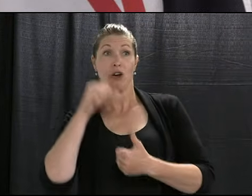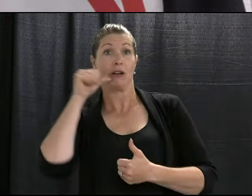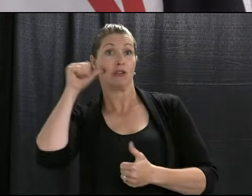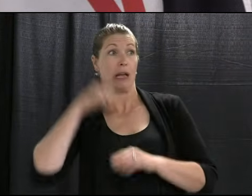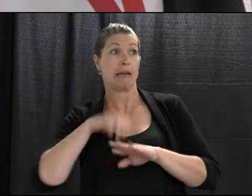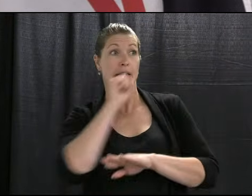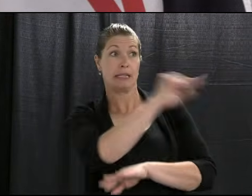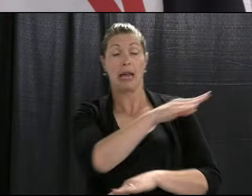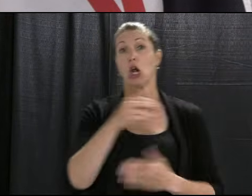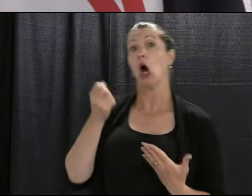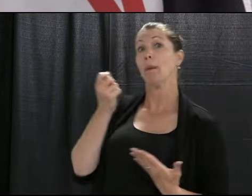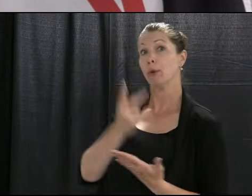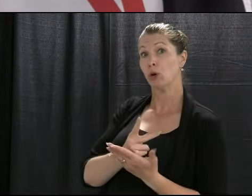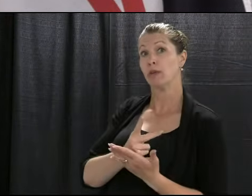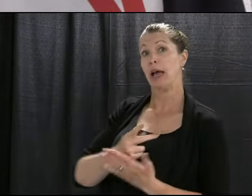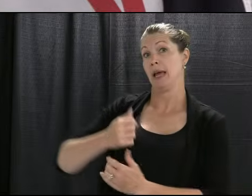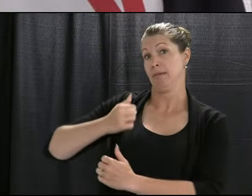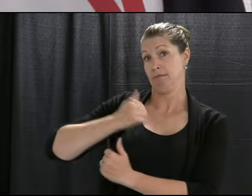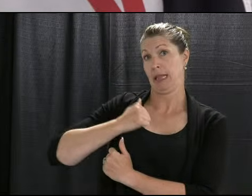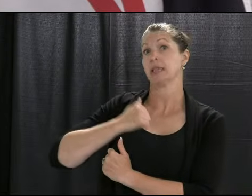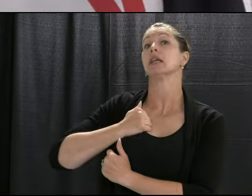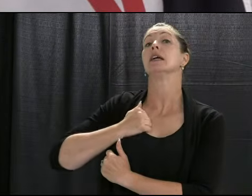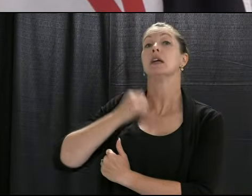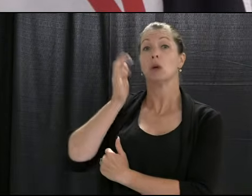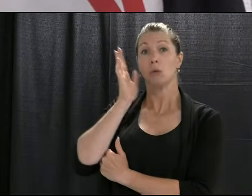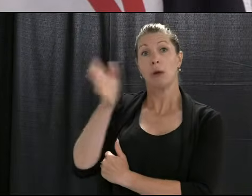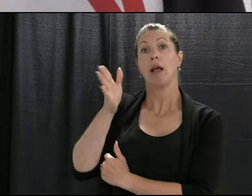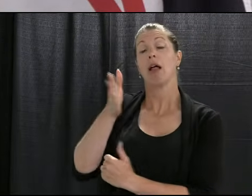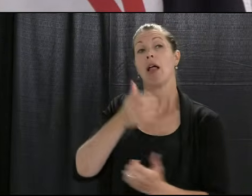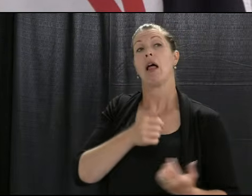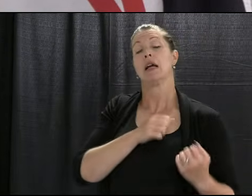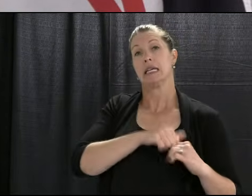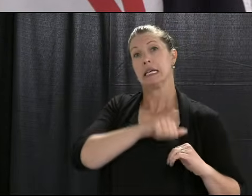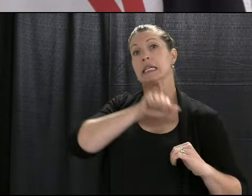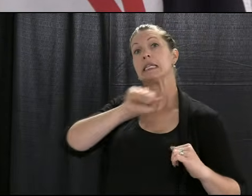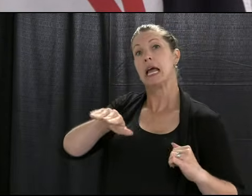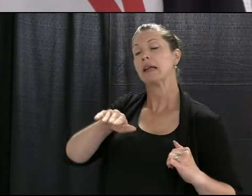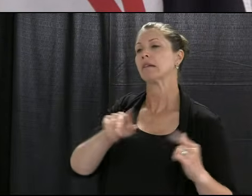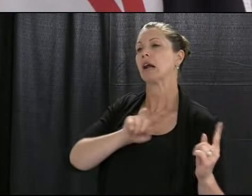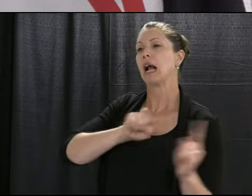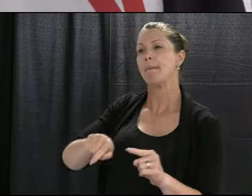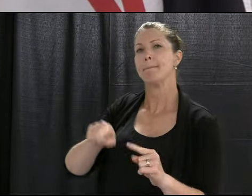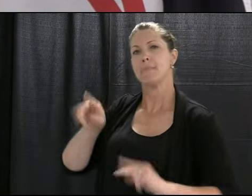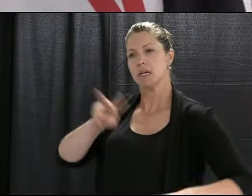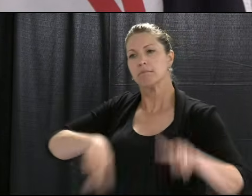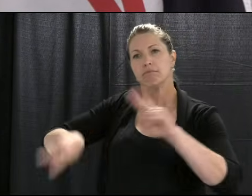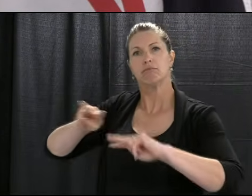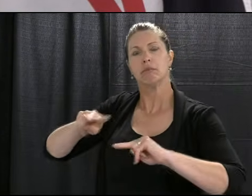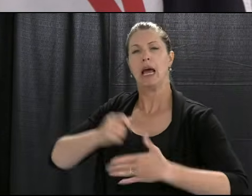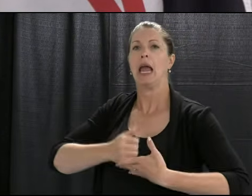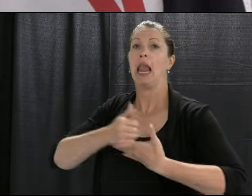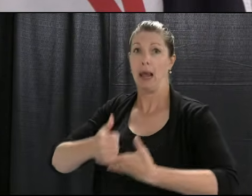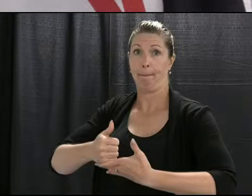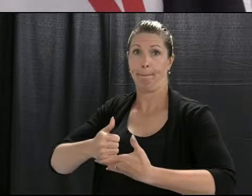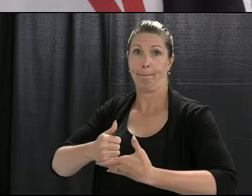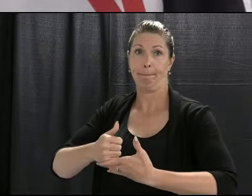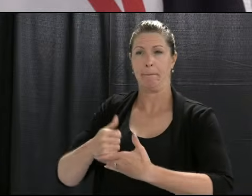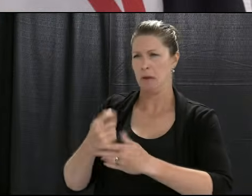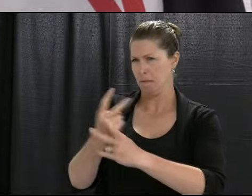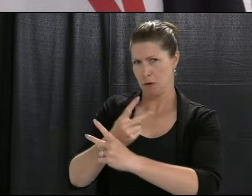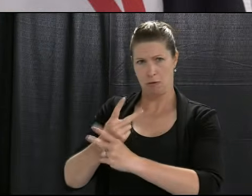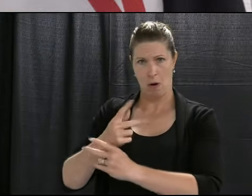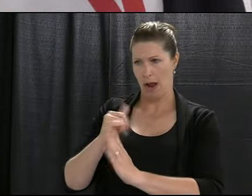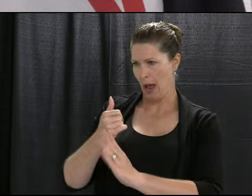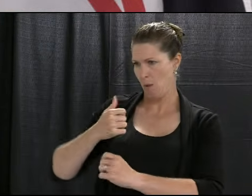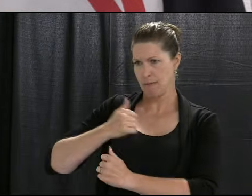Armed Forces will now be deploying a reconnaissance element to assist and assess the wildfire situation to determine how the Armed Forces